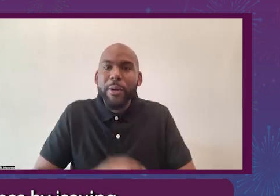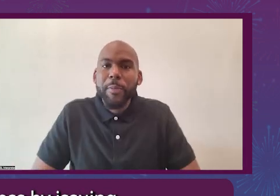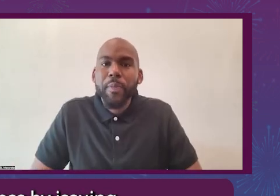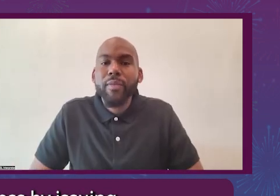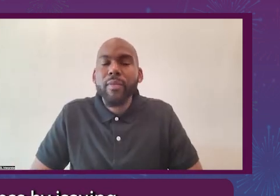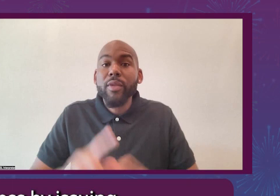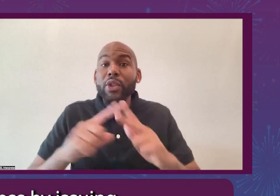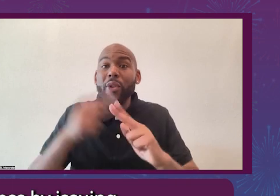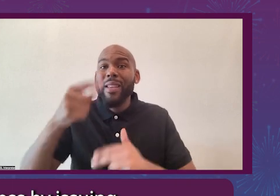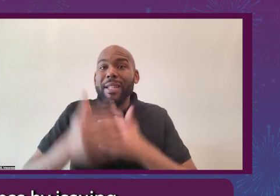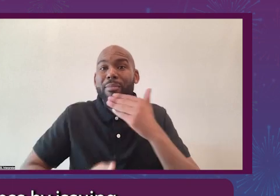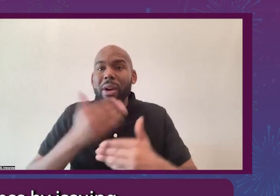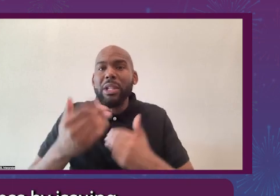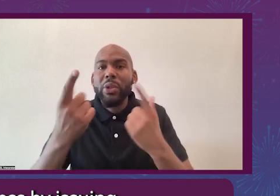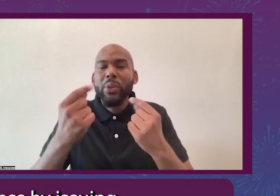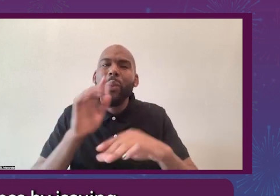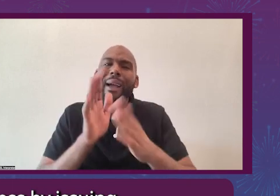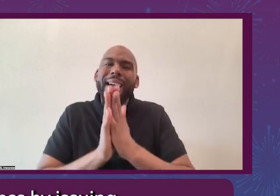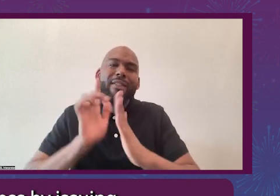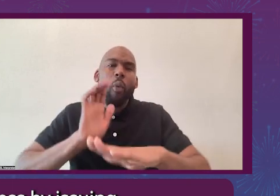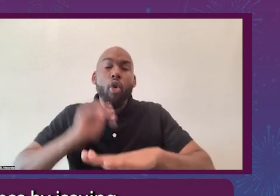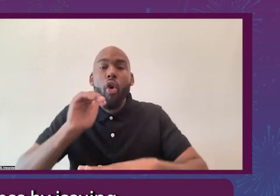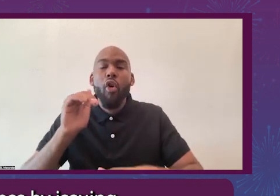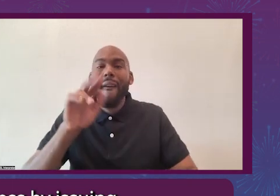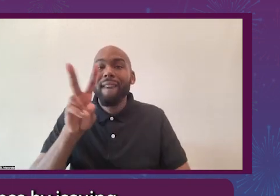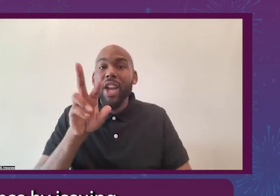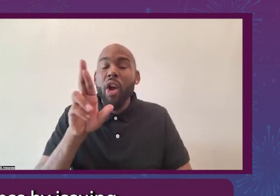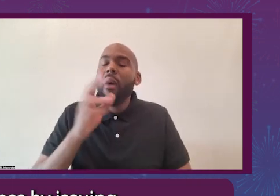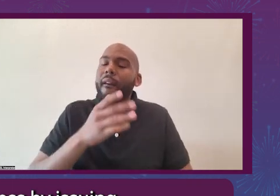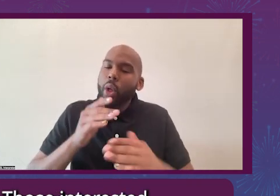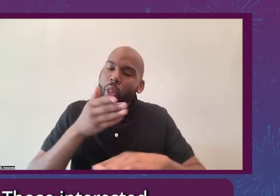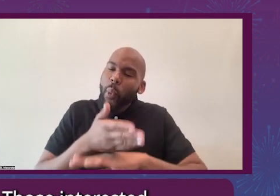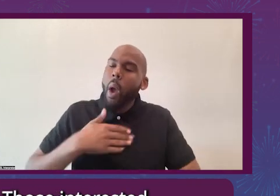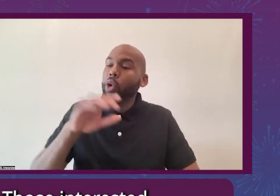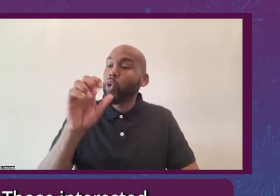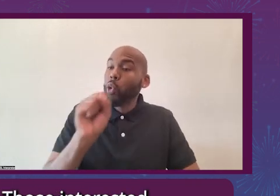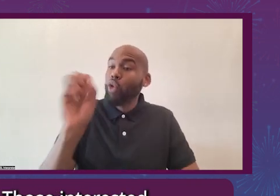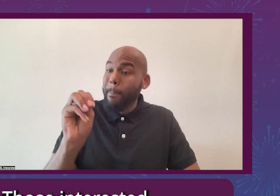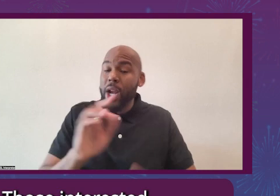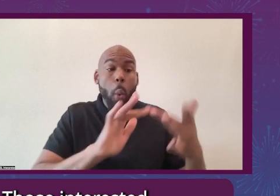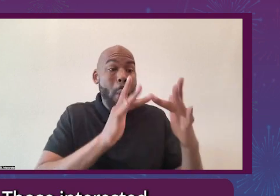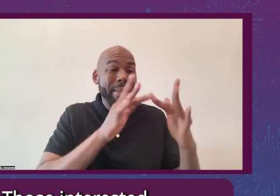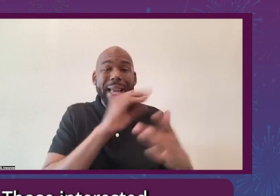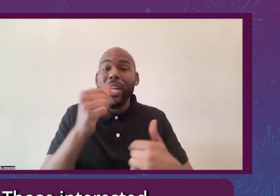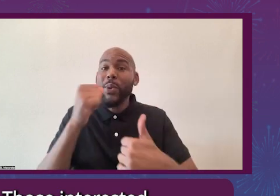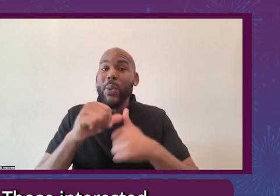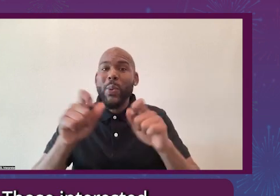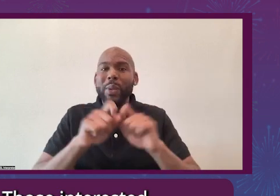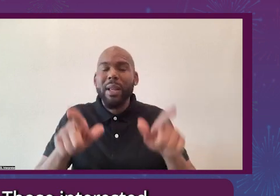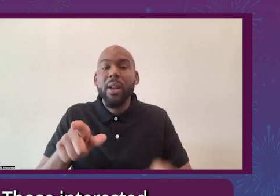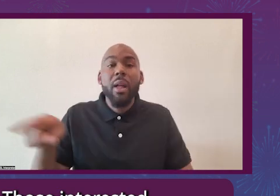globe. We started this process by issuing a call for participants via our social media channels, website, and